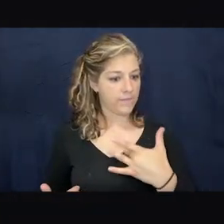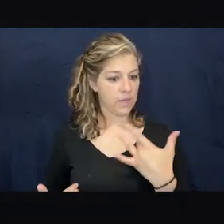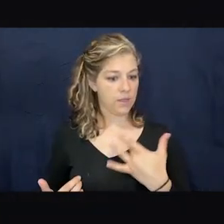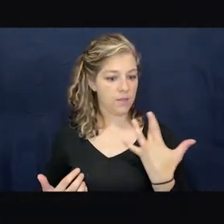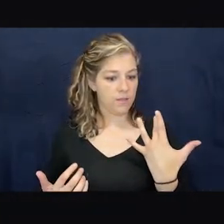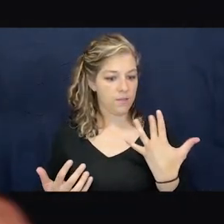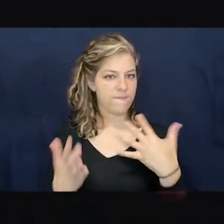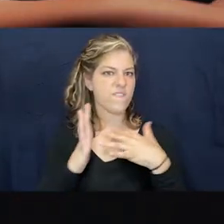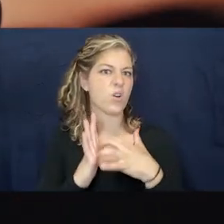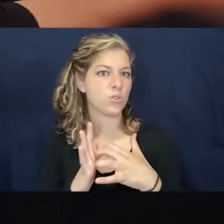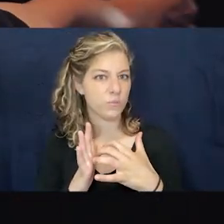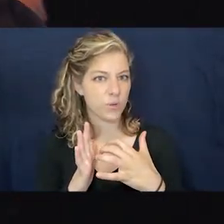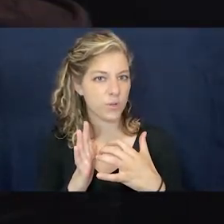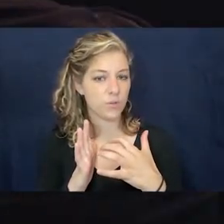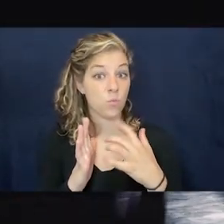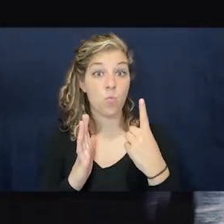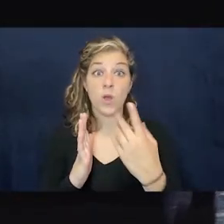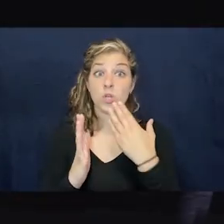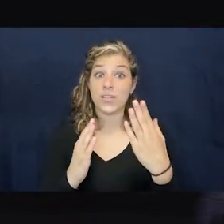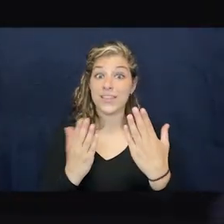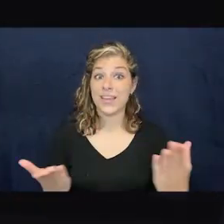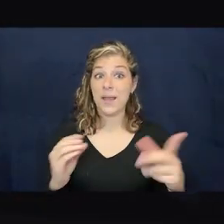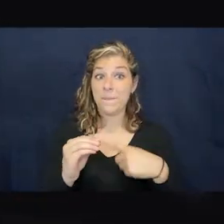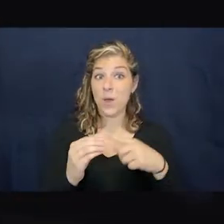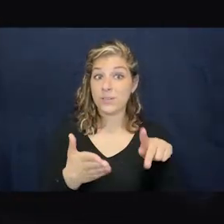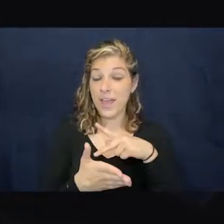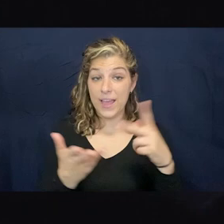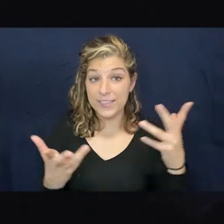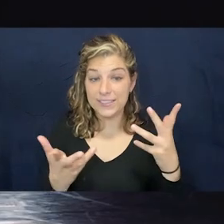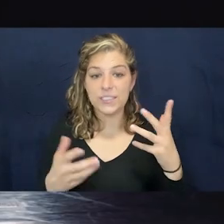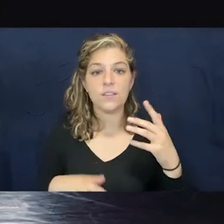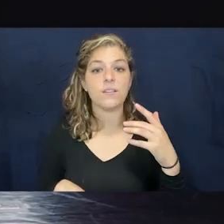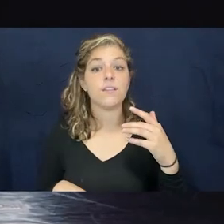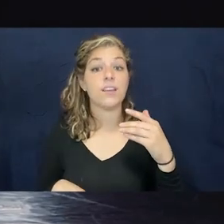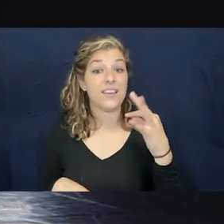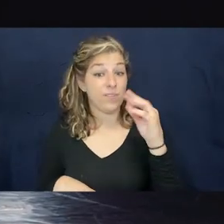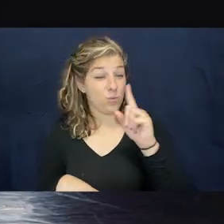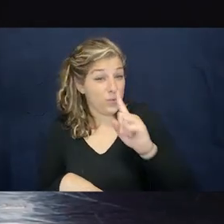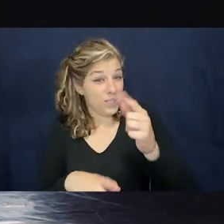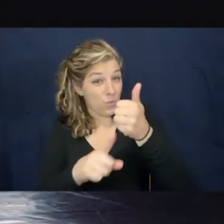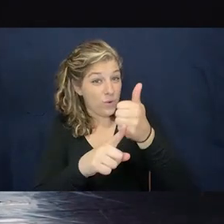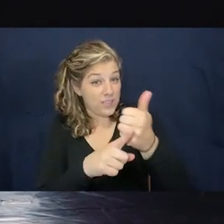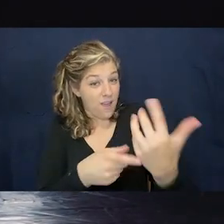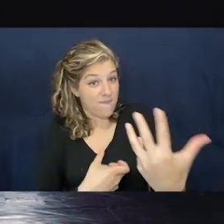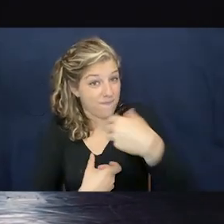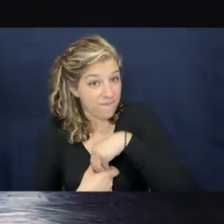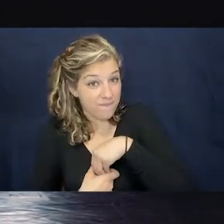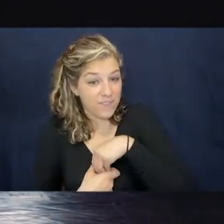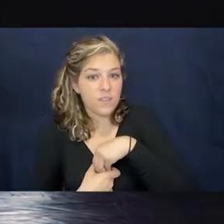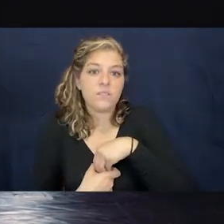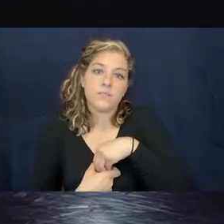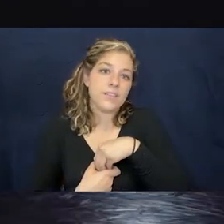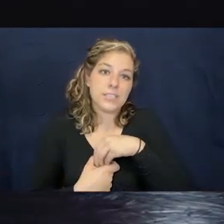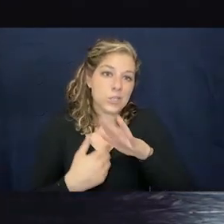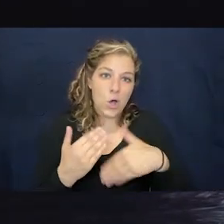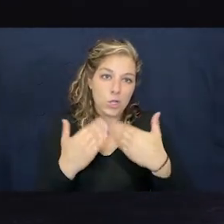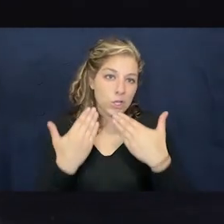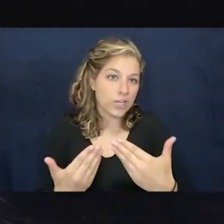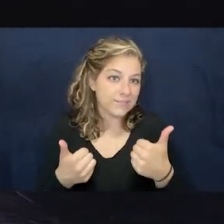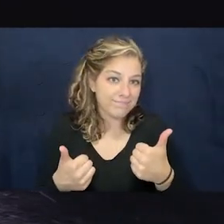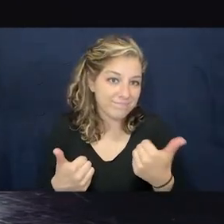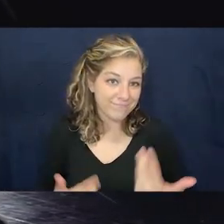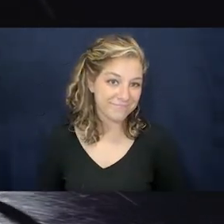something solely with the body and not feel vulnerable. The one good thing about dance is that if you are truly